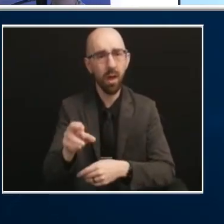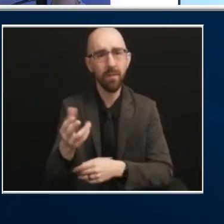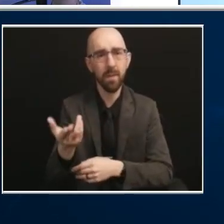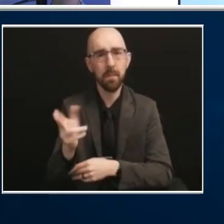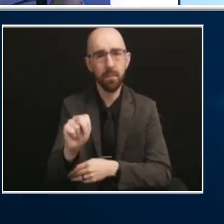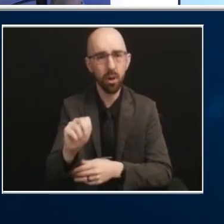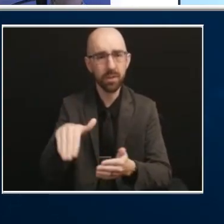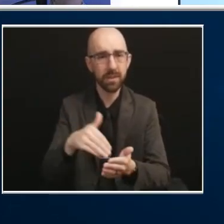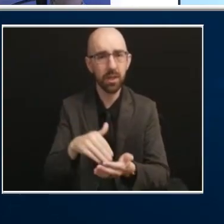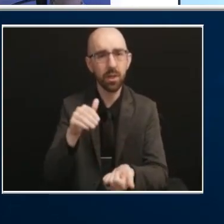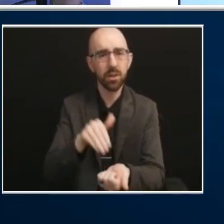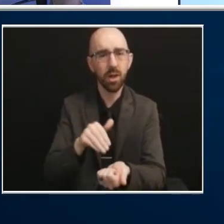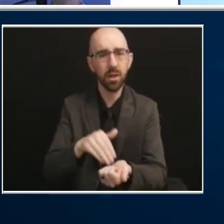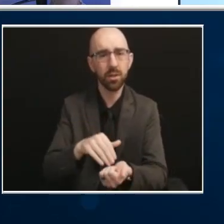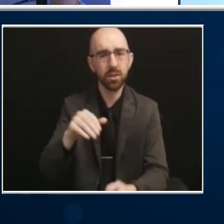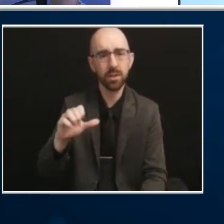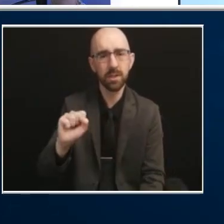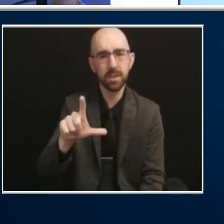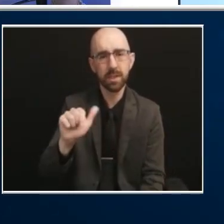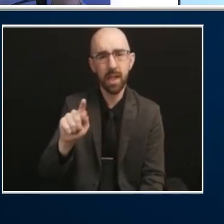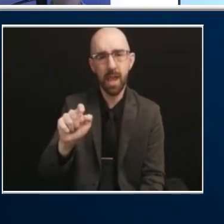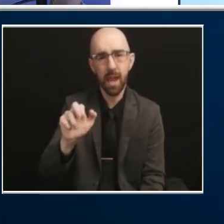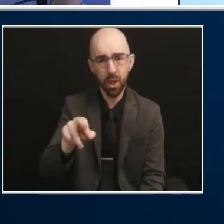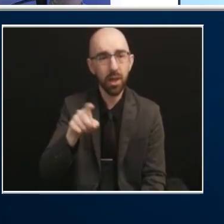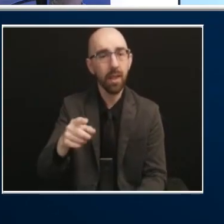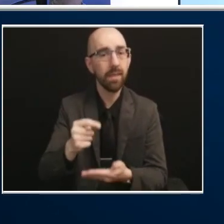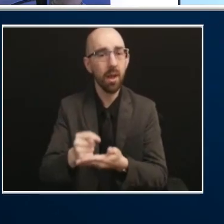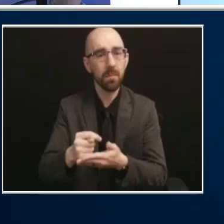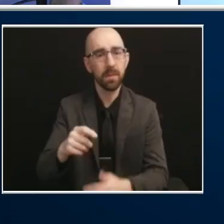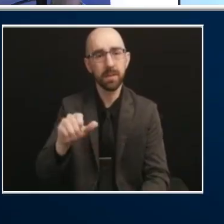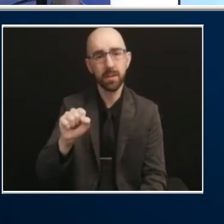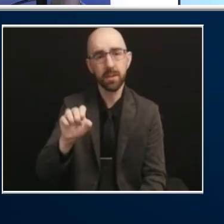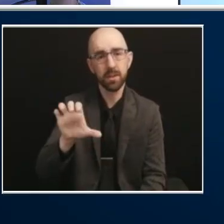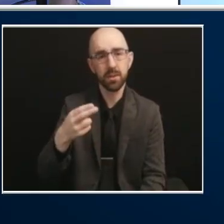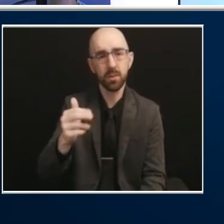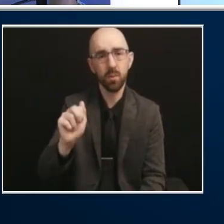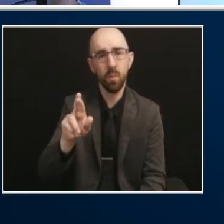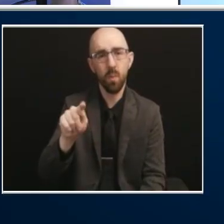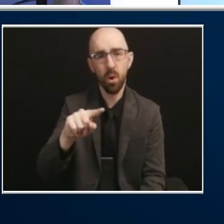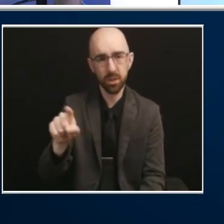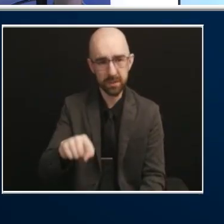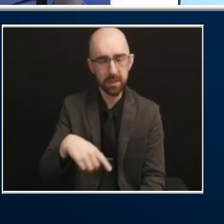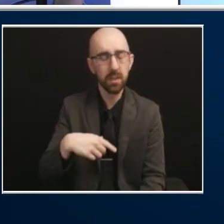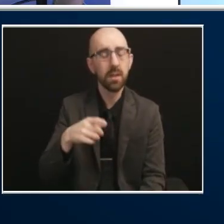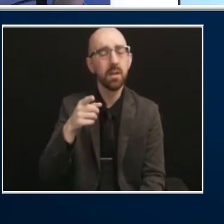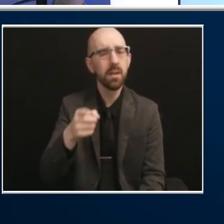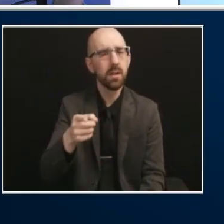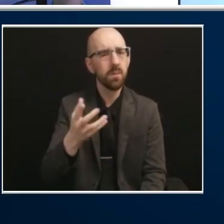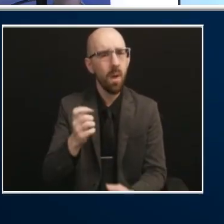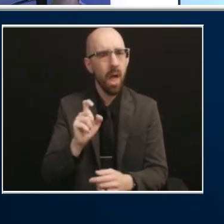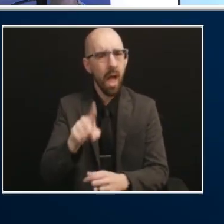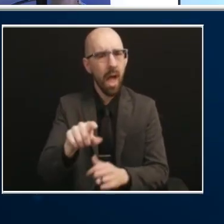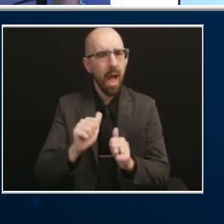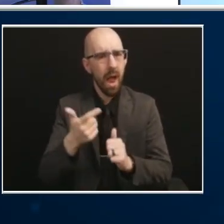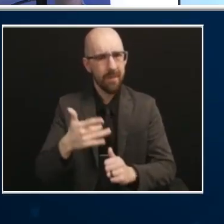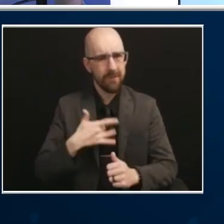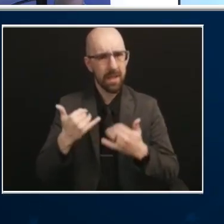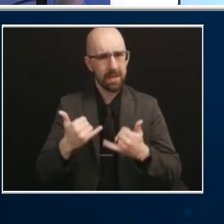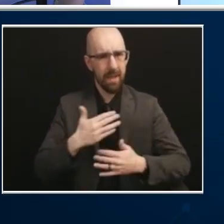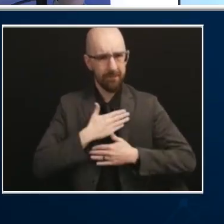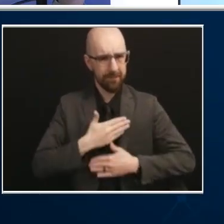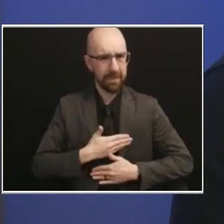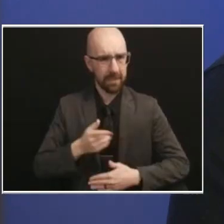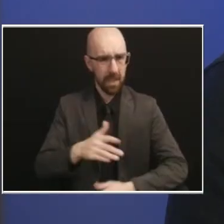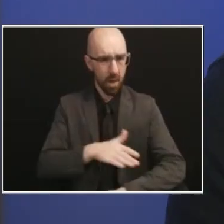Slater, and we have Ezra's therapist, Ann Schwartz. Ezra, the first thing I want to ask you is, how are you feeling today physically? How do your arms feel? I'm feeling